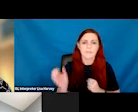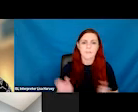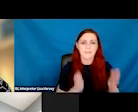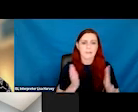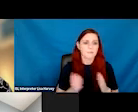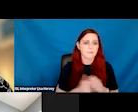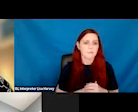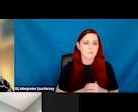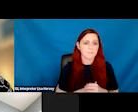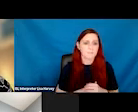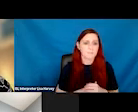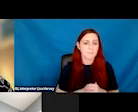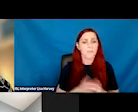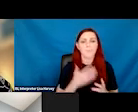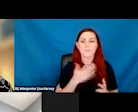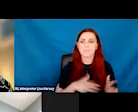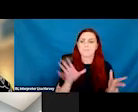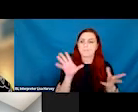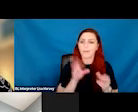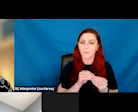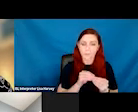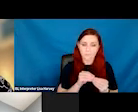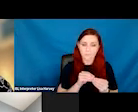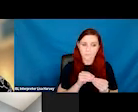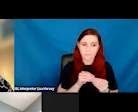please. So in conclusion,